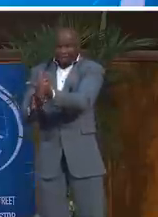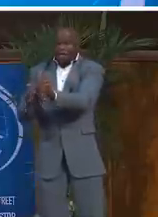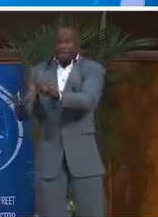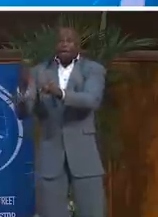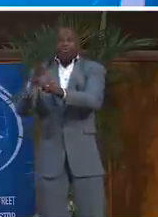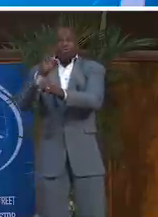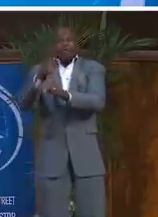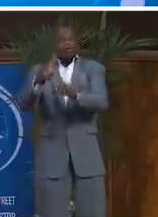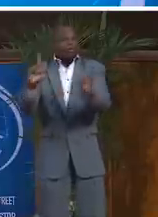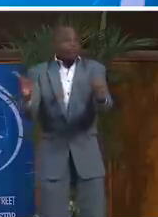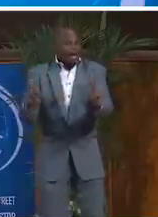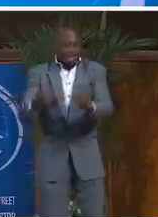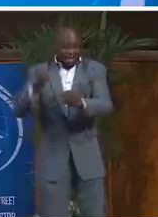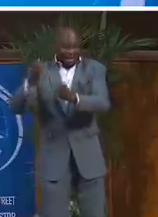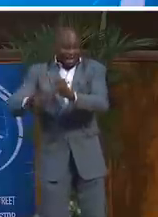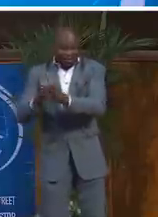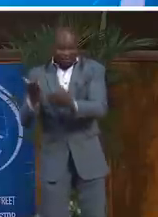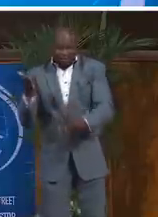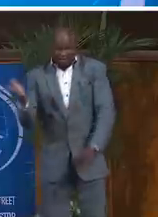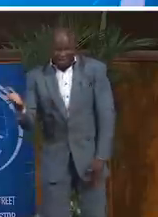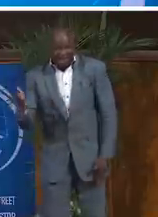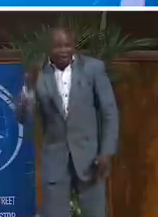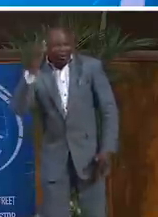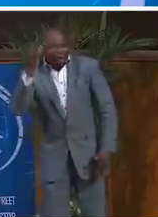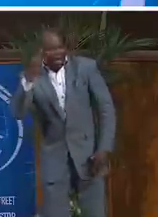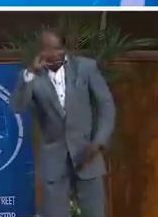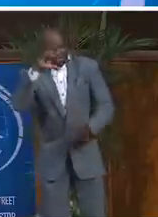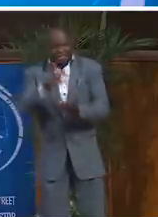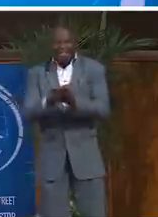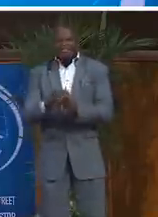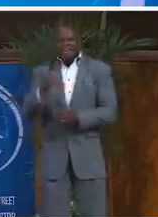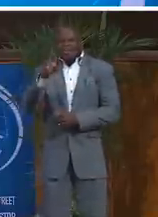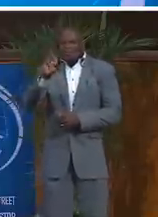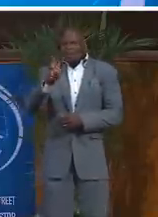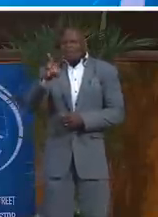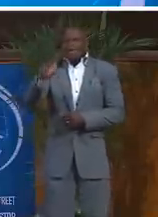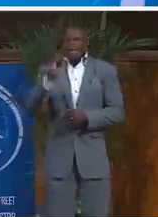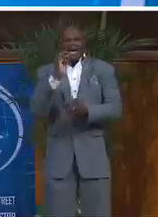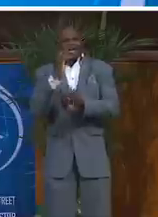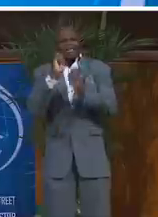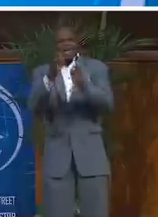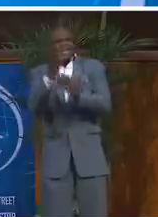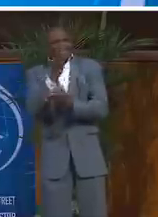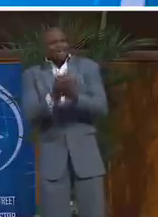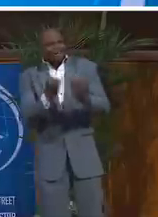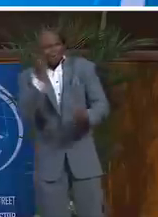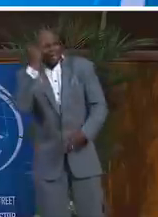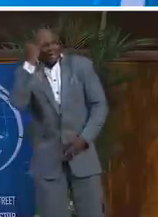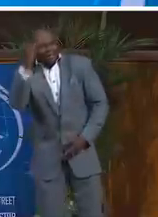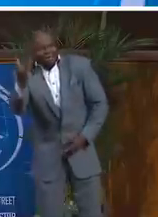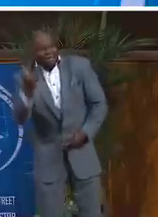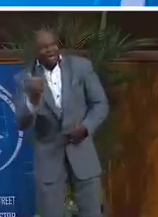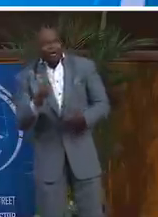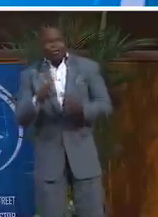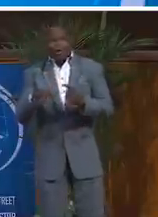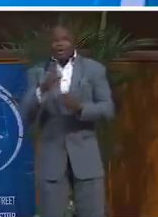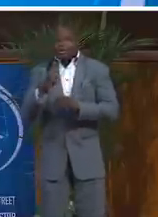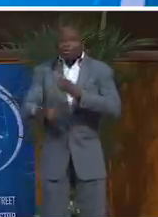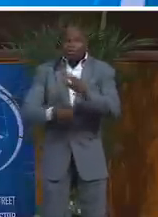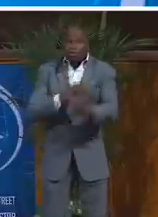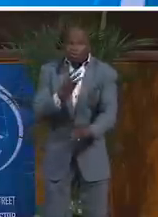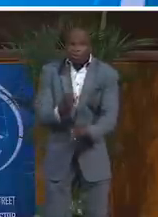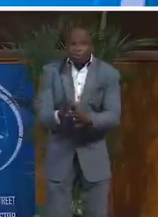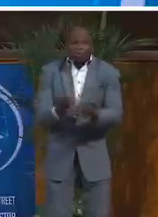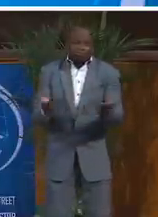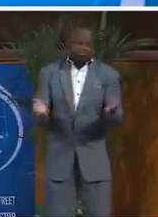last book because they believed that Revelation gave some hint, some clue, if you will, as to when the world would come